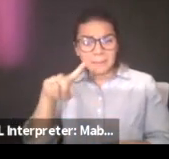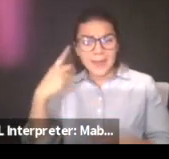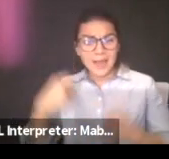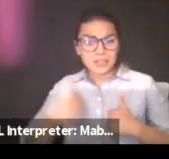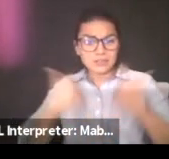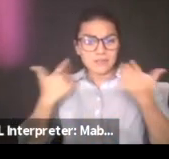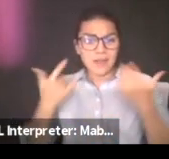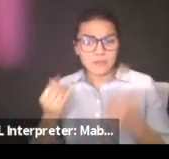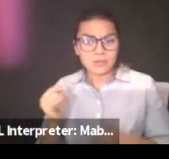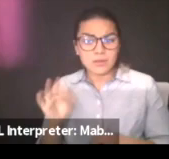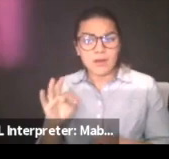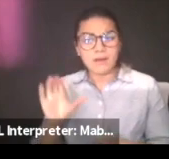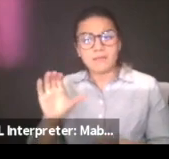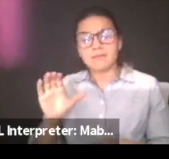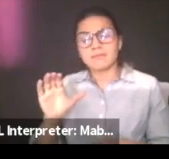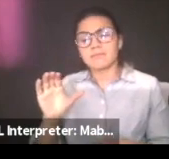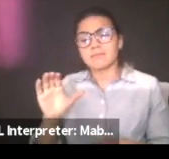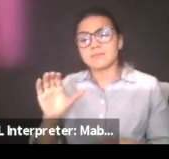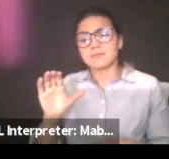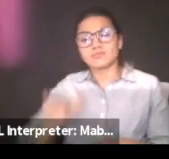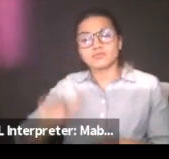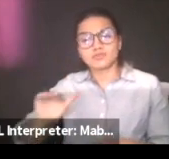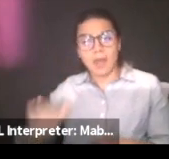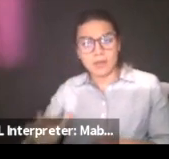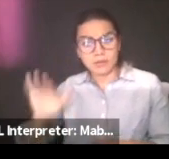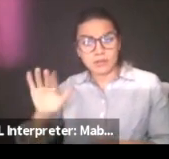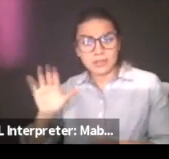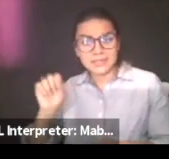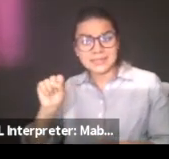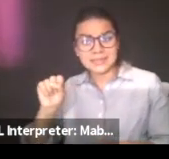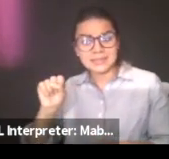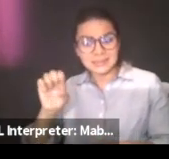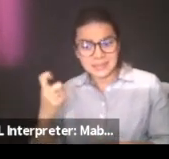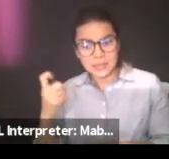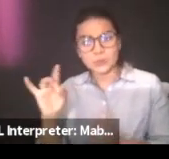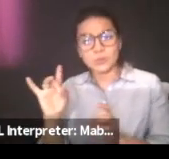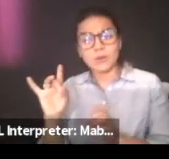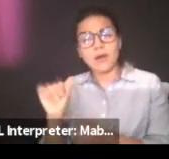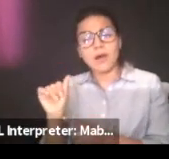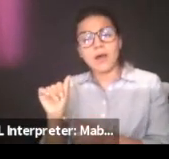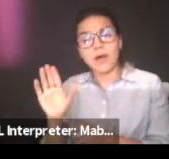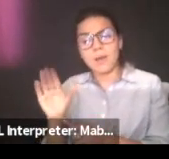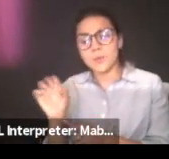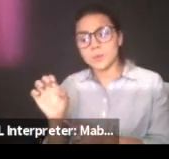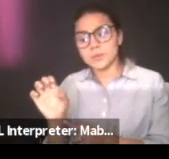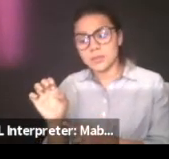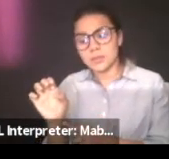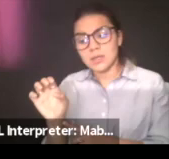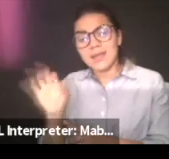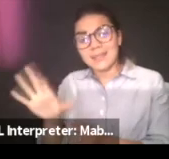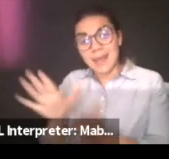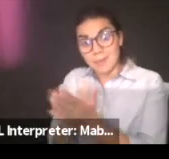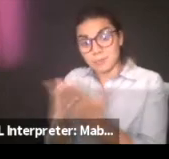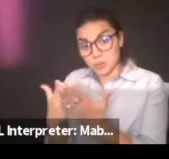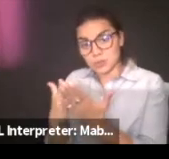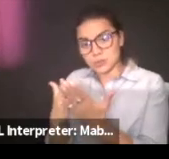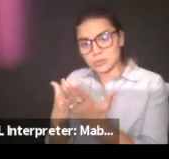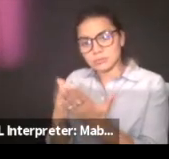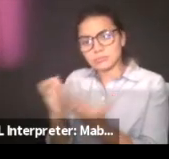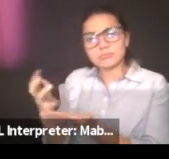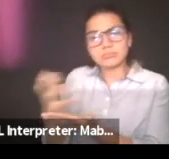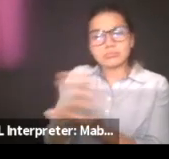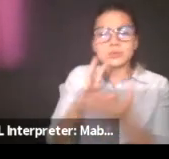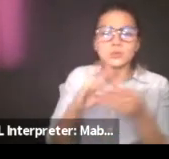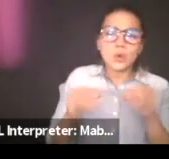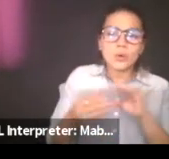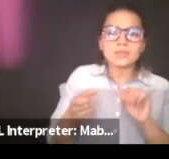your question, I just really want to read this like piece of my of what I said in the book, which is that I